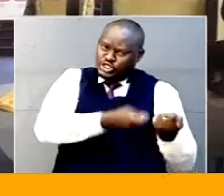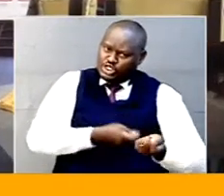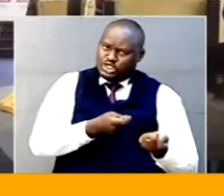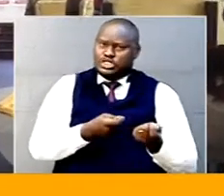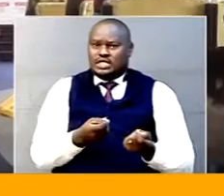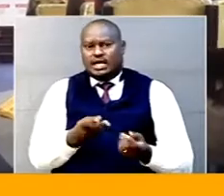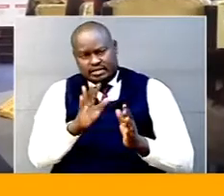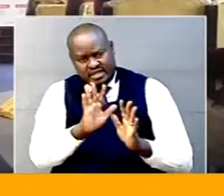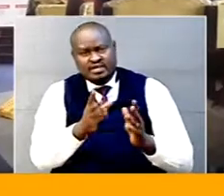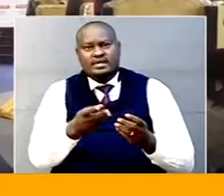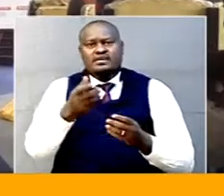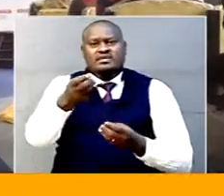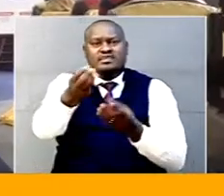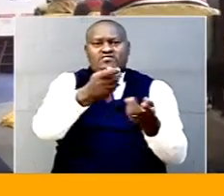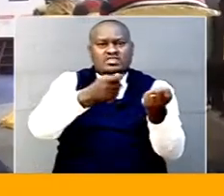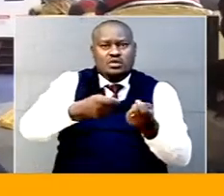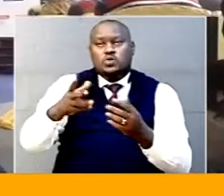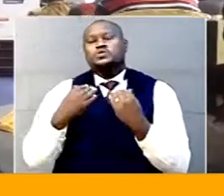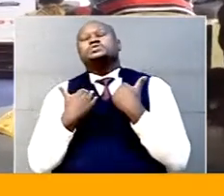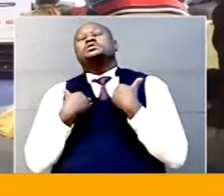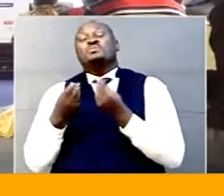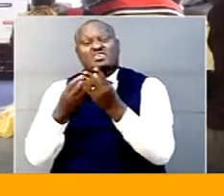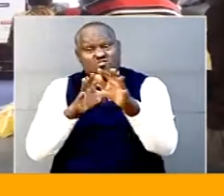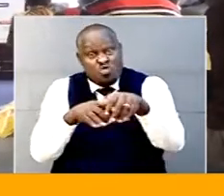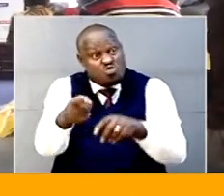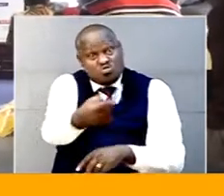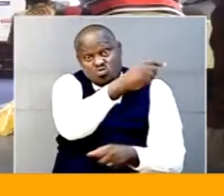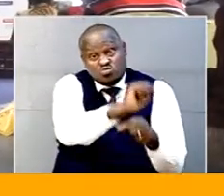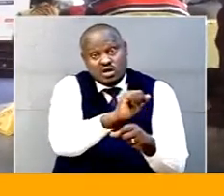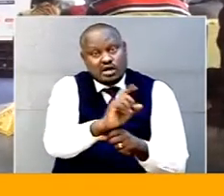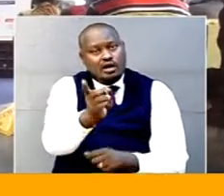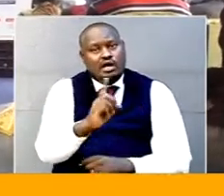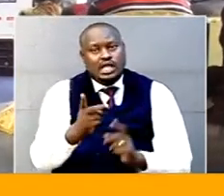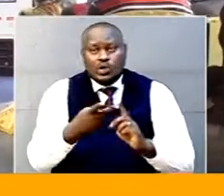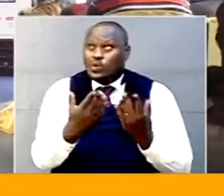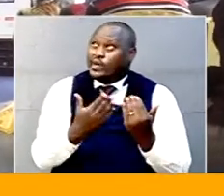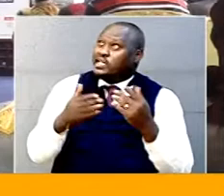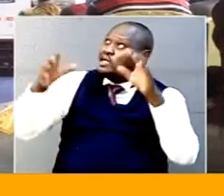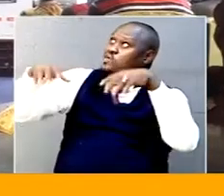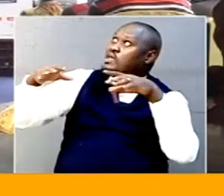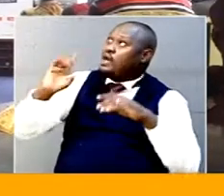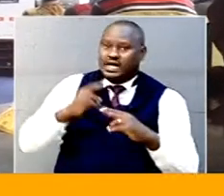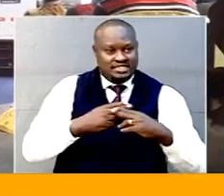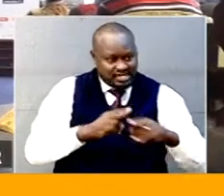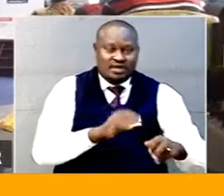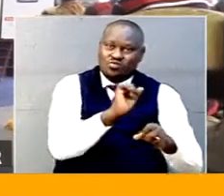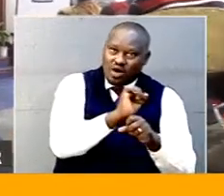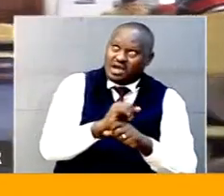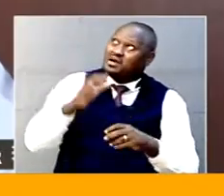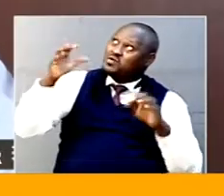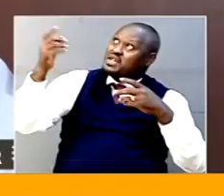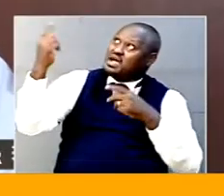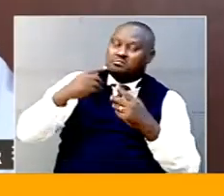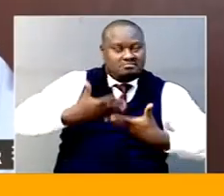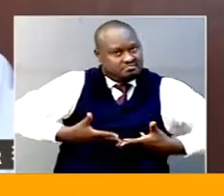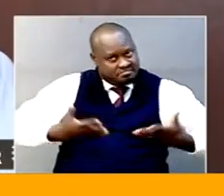hole. They will not give it to you when you are sleeping or when you are waiting for when the rain will fall in order for you to plant. That's one. Two,